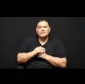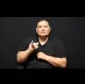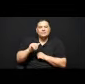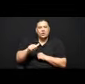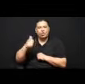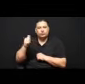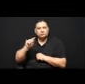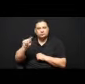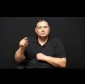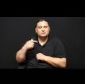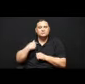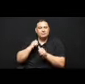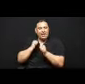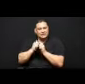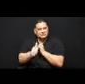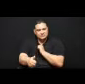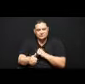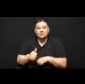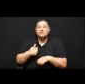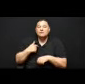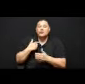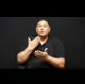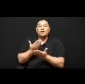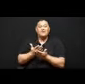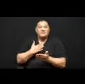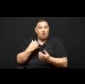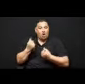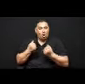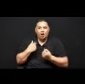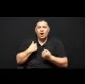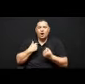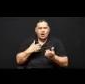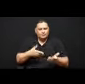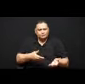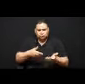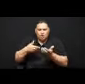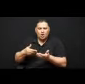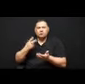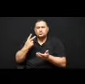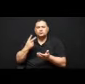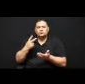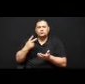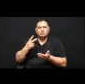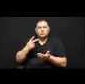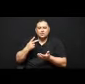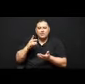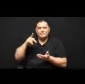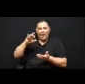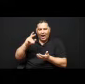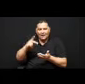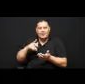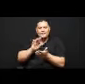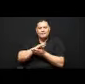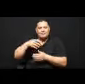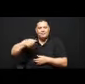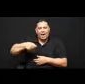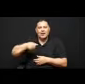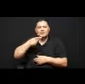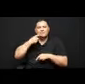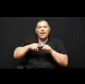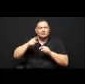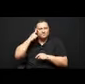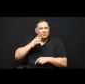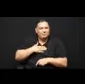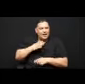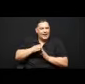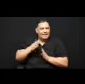I got to my car, I pulled out two paper bags of tomatoes meant for my neighbor. I carried them back, put one on top